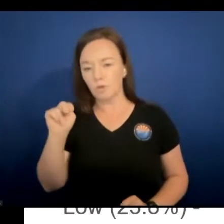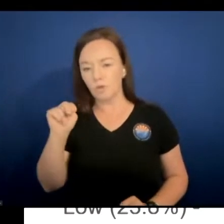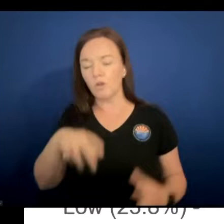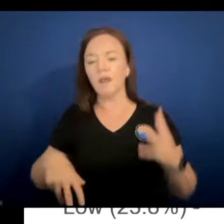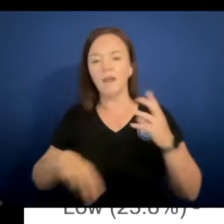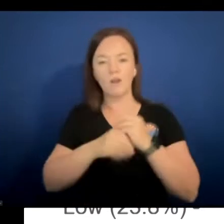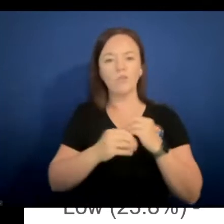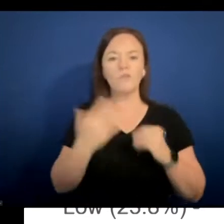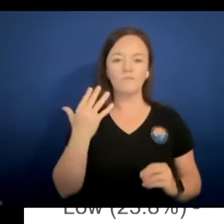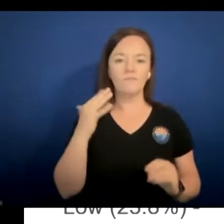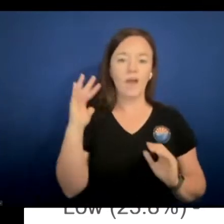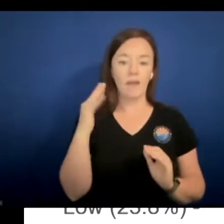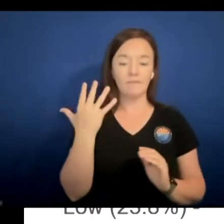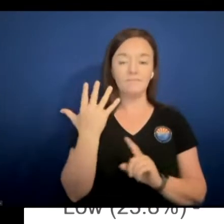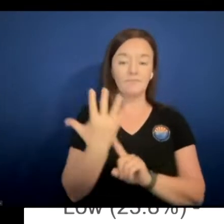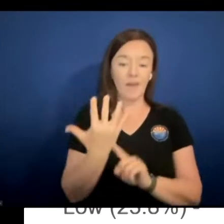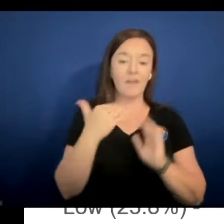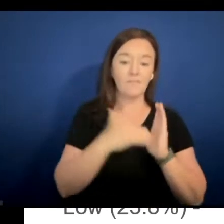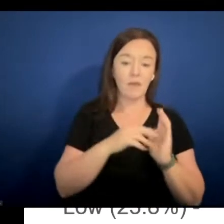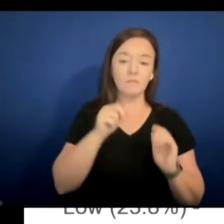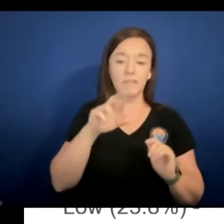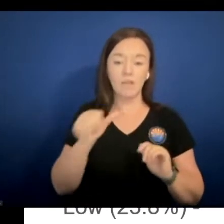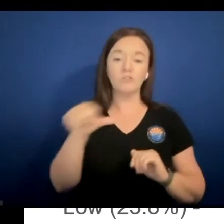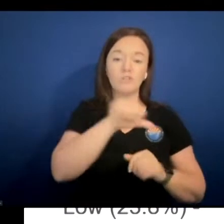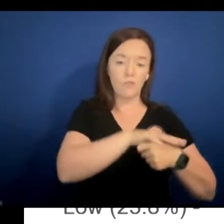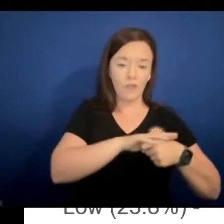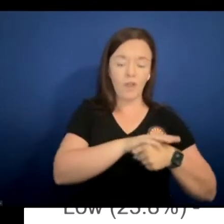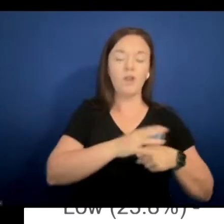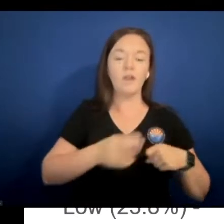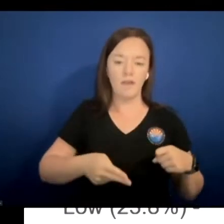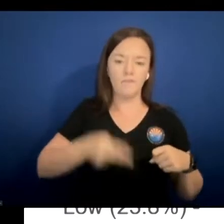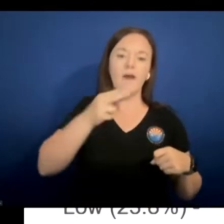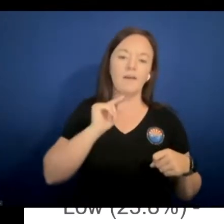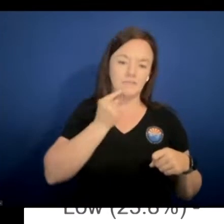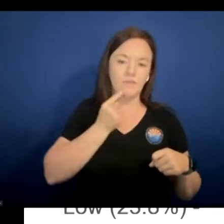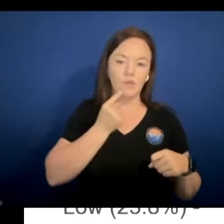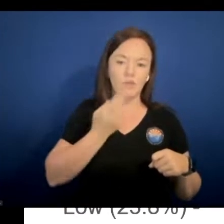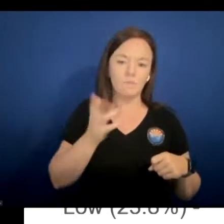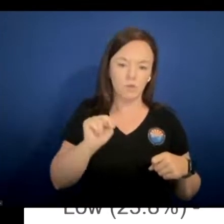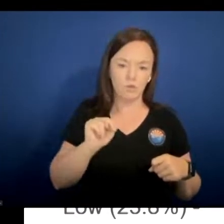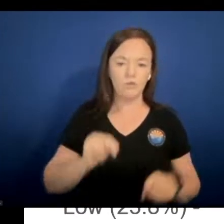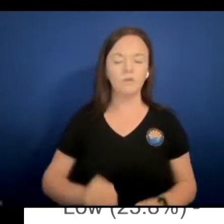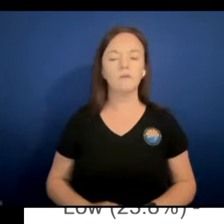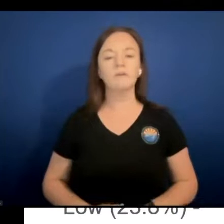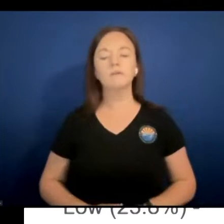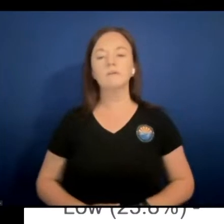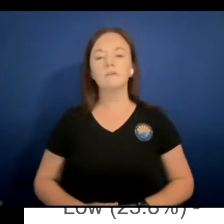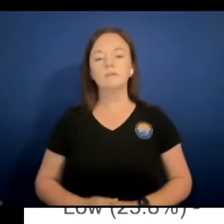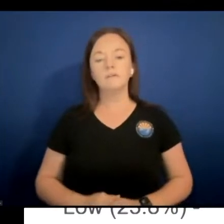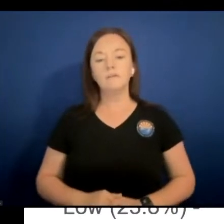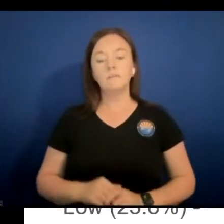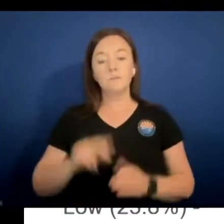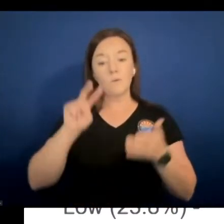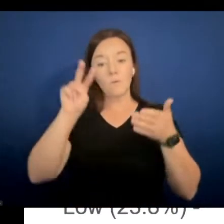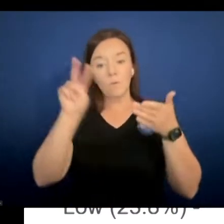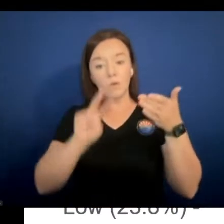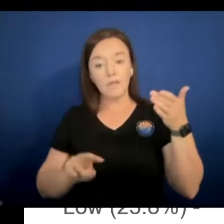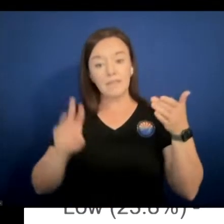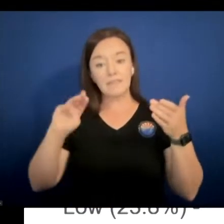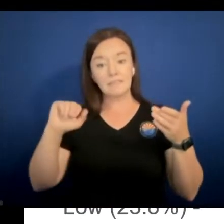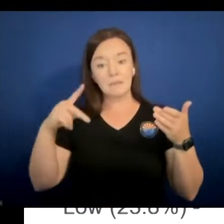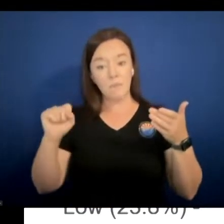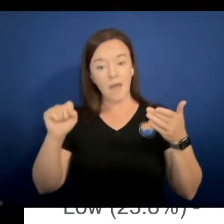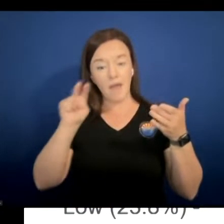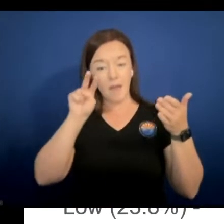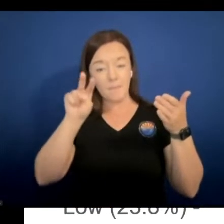5,000 acres of high severity burn. And I just want to note that as we look at this burn severity maps, and if you recall the